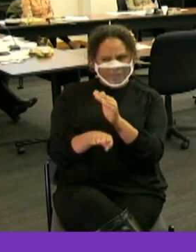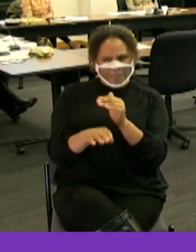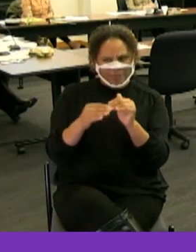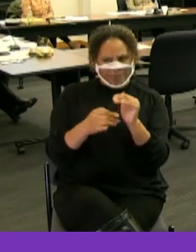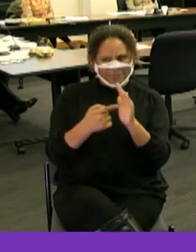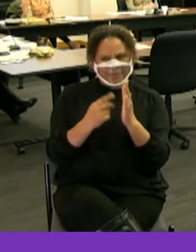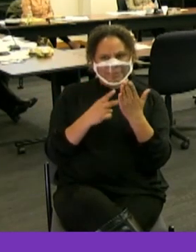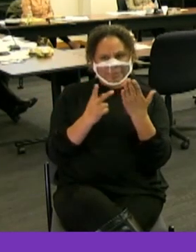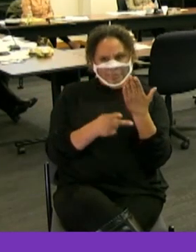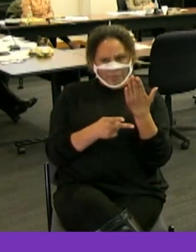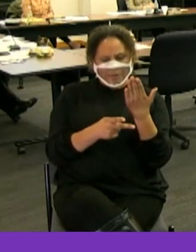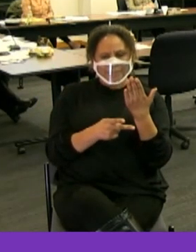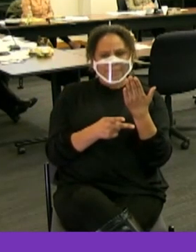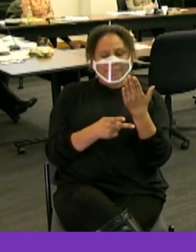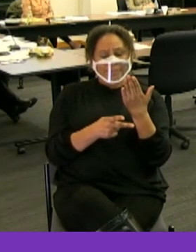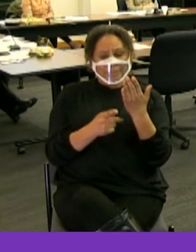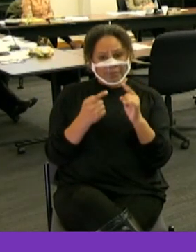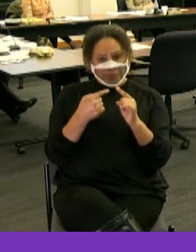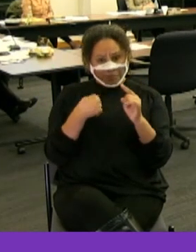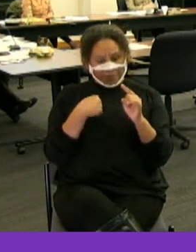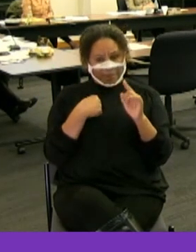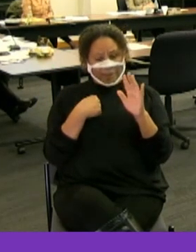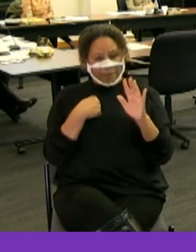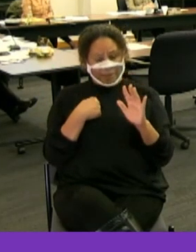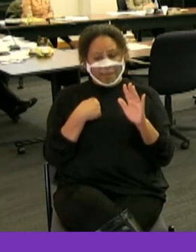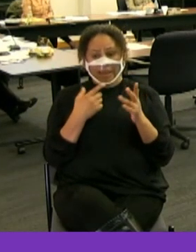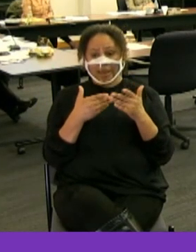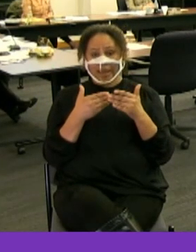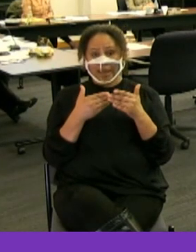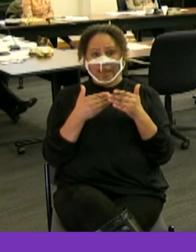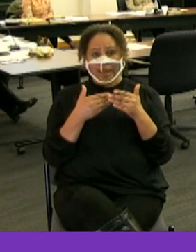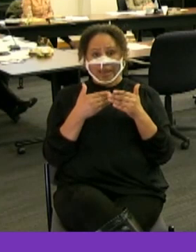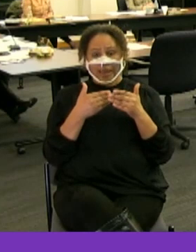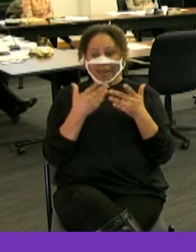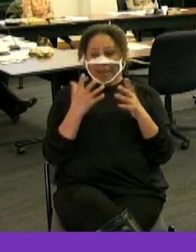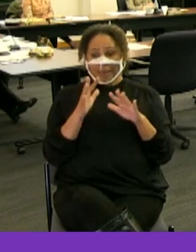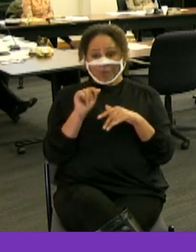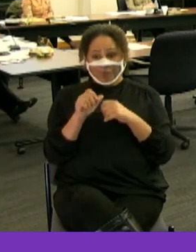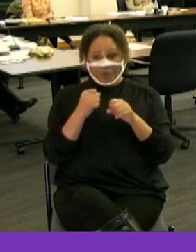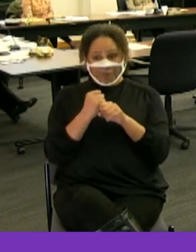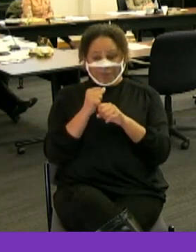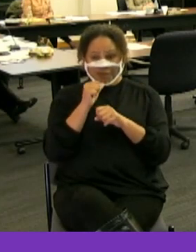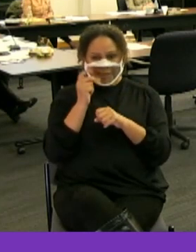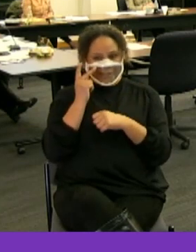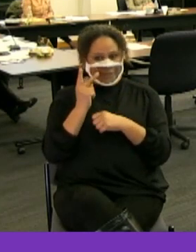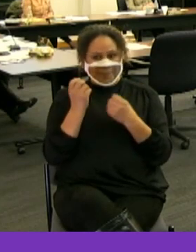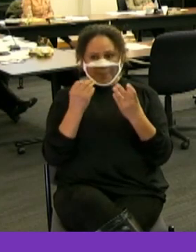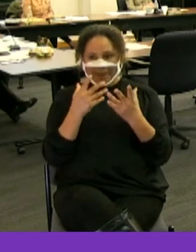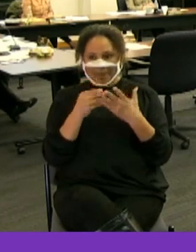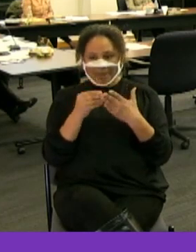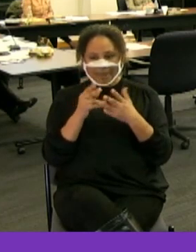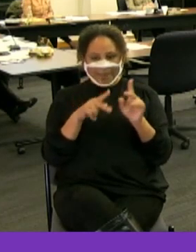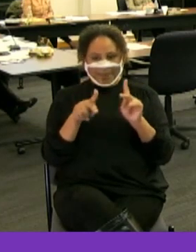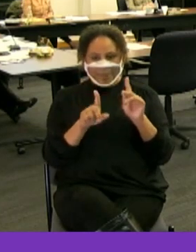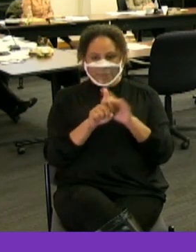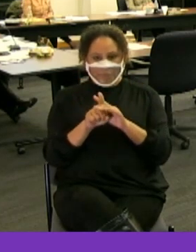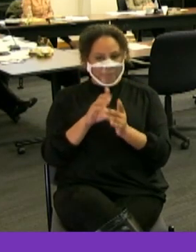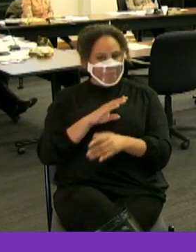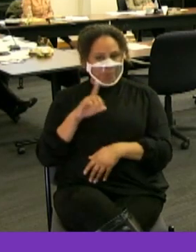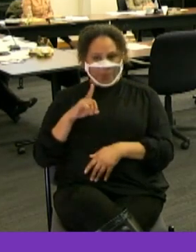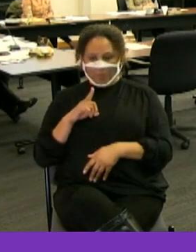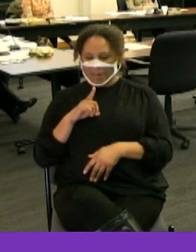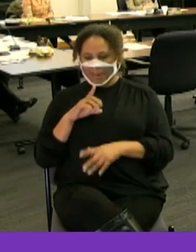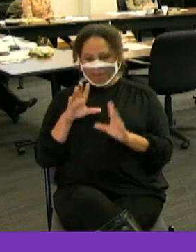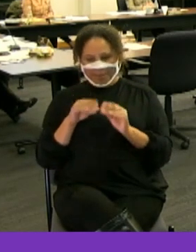this whole program. That to me, after 20 years of not seeing many people at a board meeting, and I